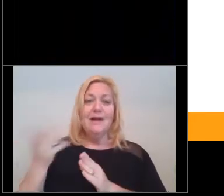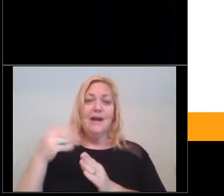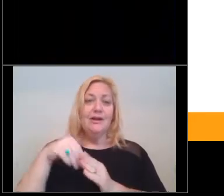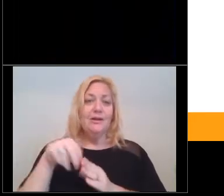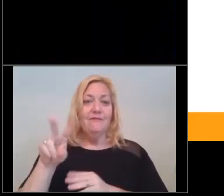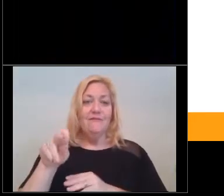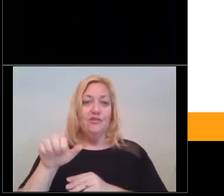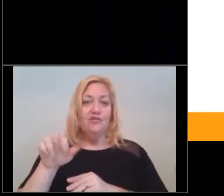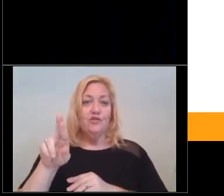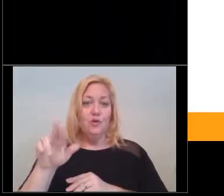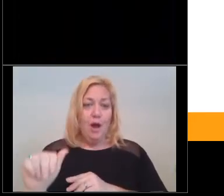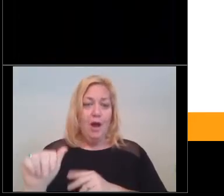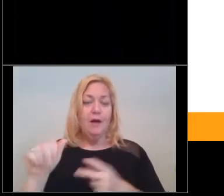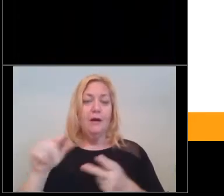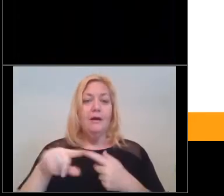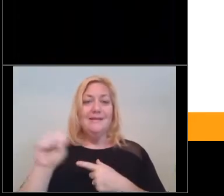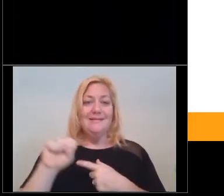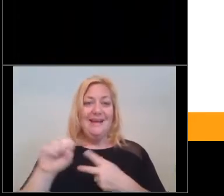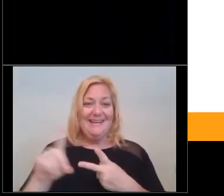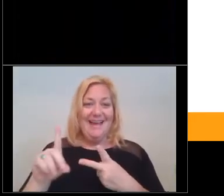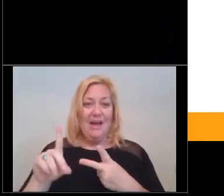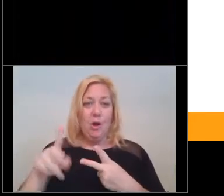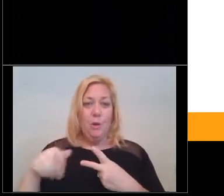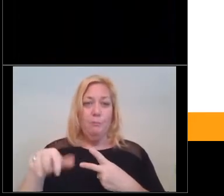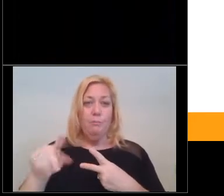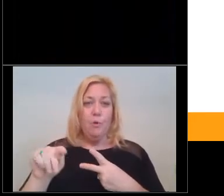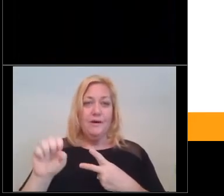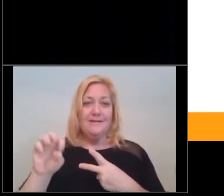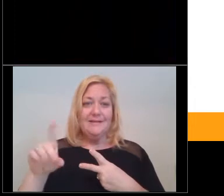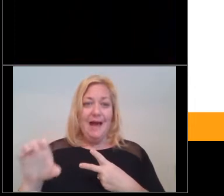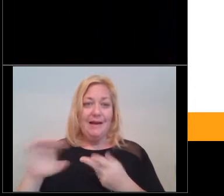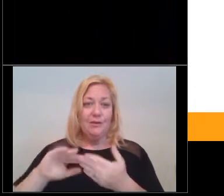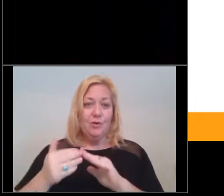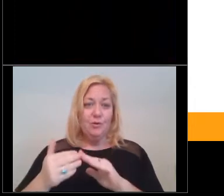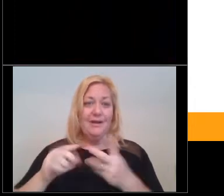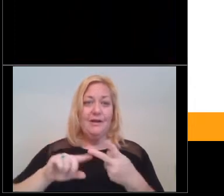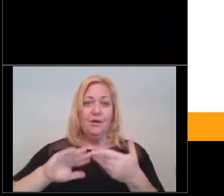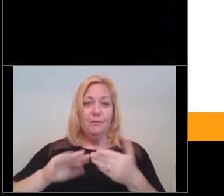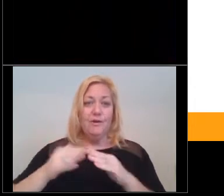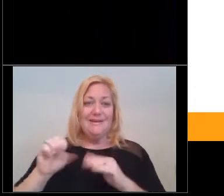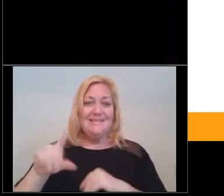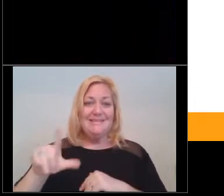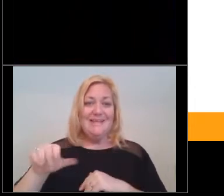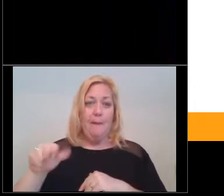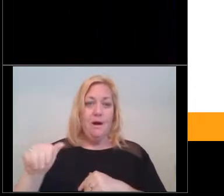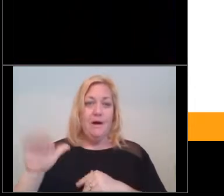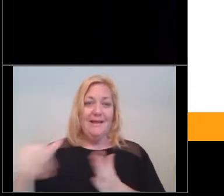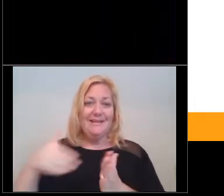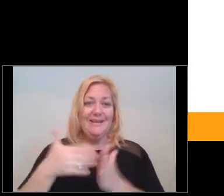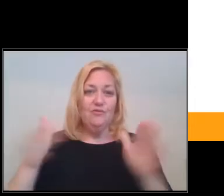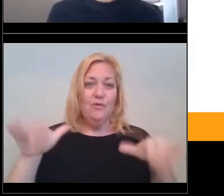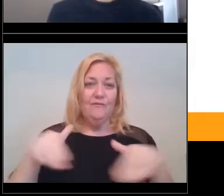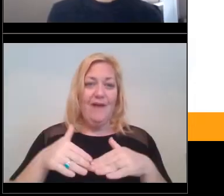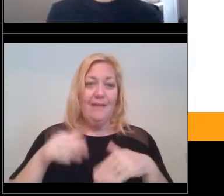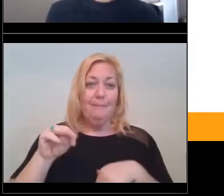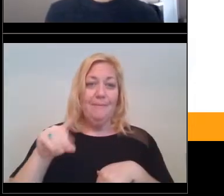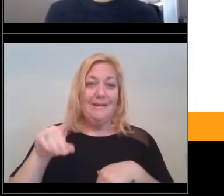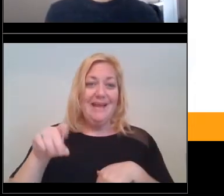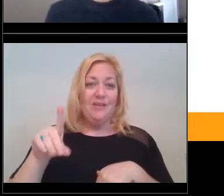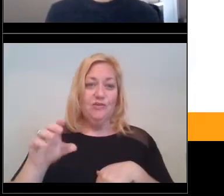Ventura. We included San Diego Portside communities, the community of Selma, which is in Central Valley, Modesto, and